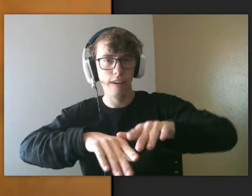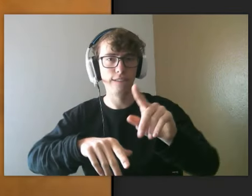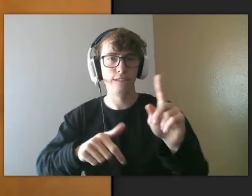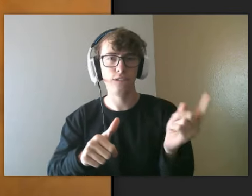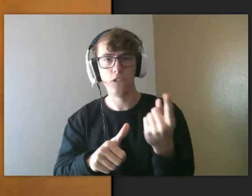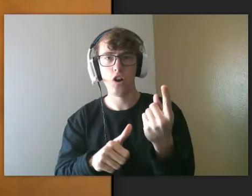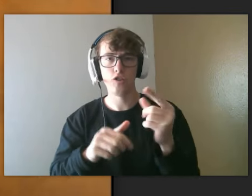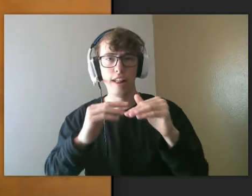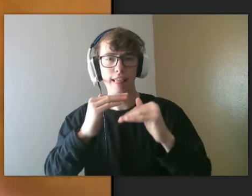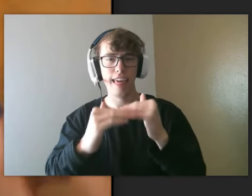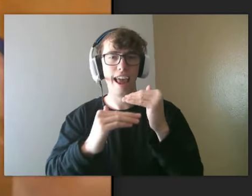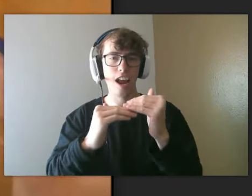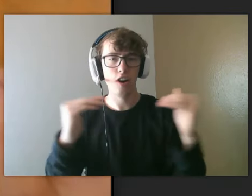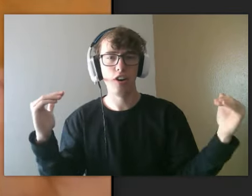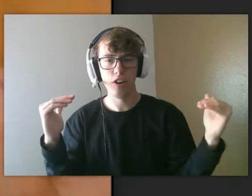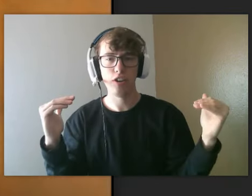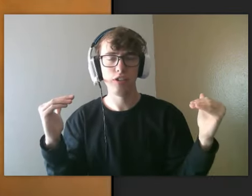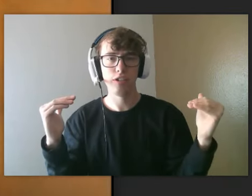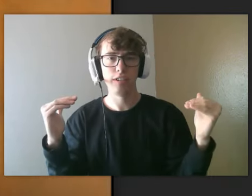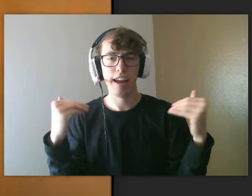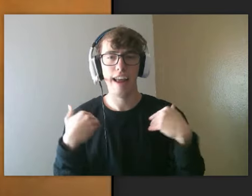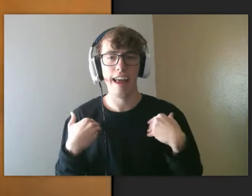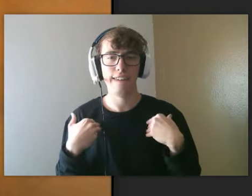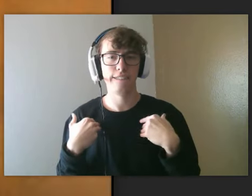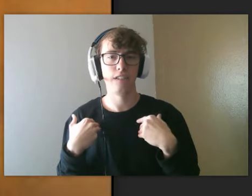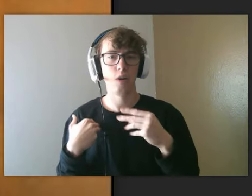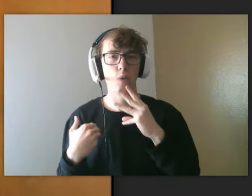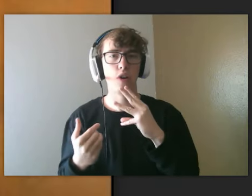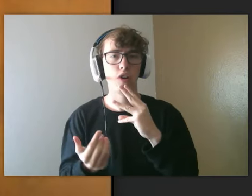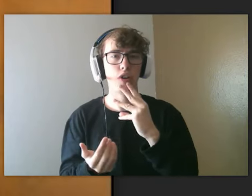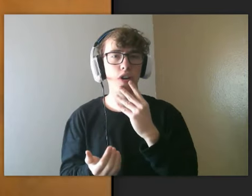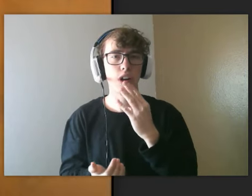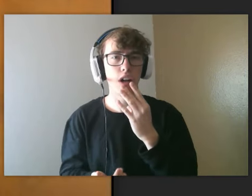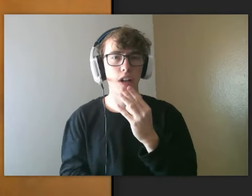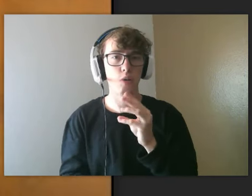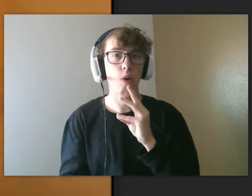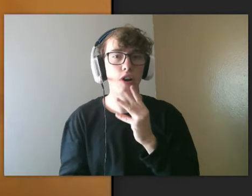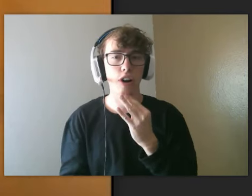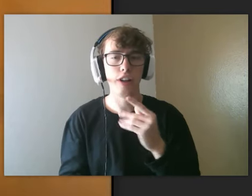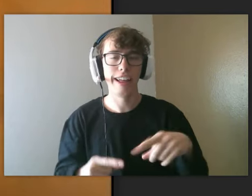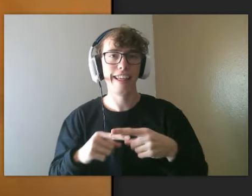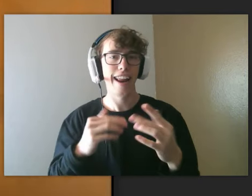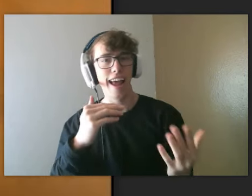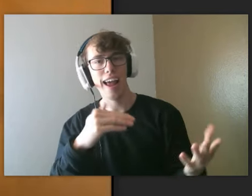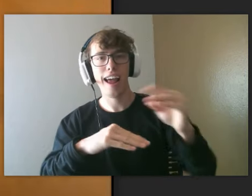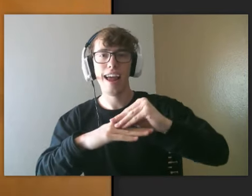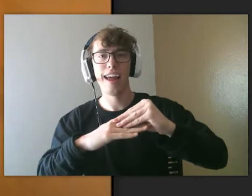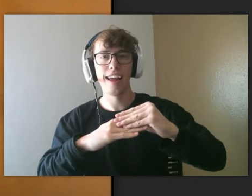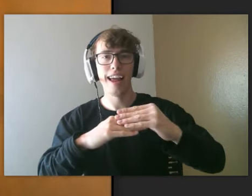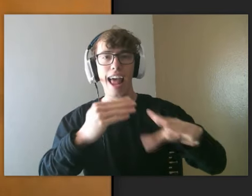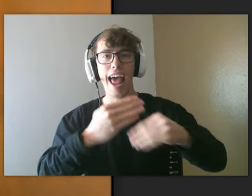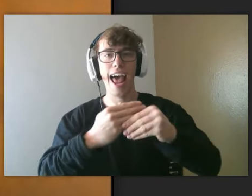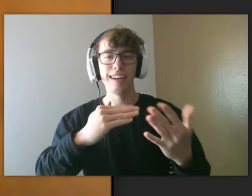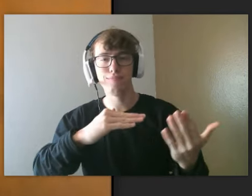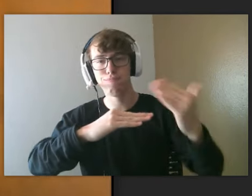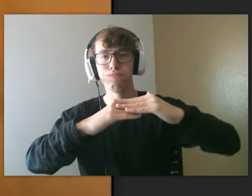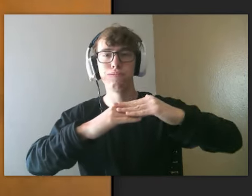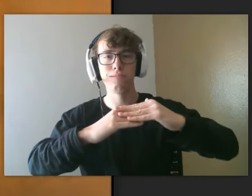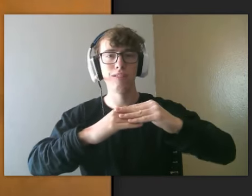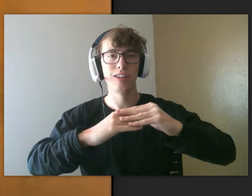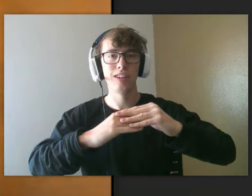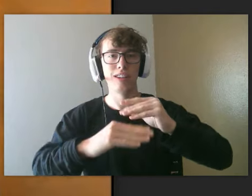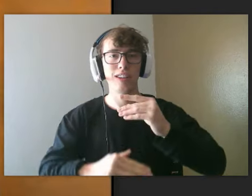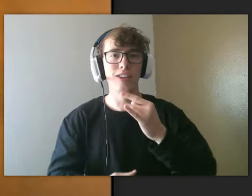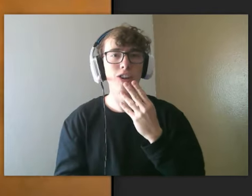transition between your colors, and then go into your Prismacolors and layer those on top and just see how smooth of a transition you can make.